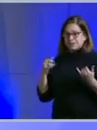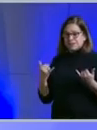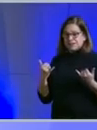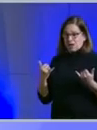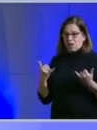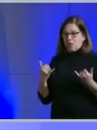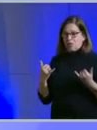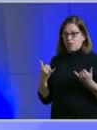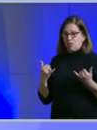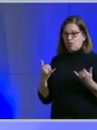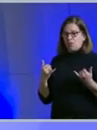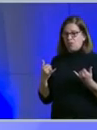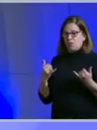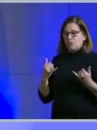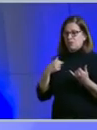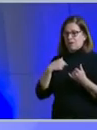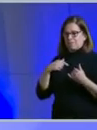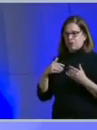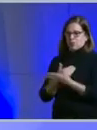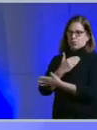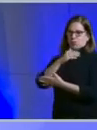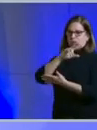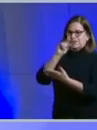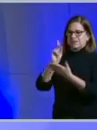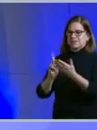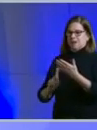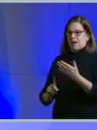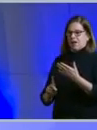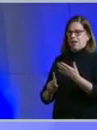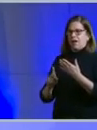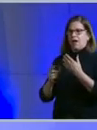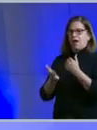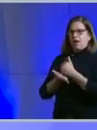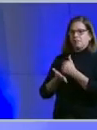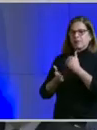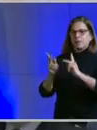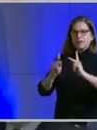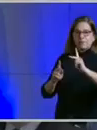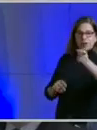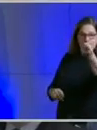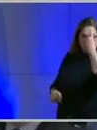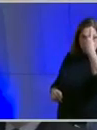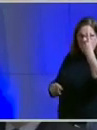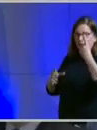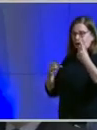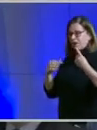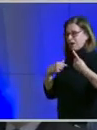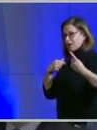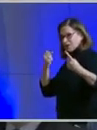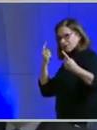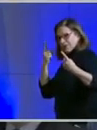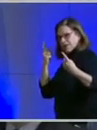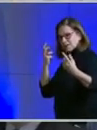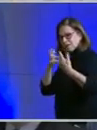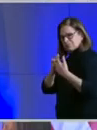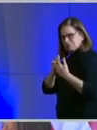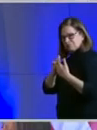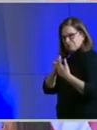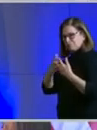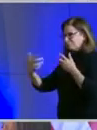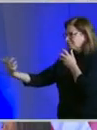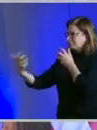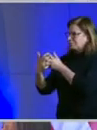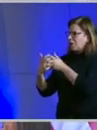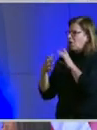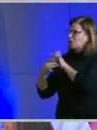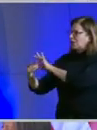designed so people can understand the police and build relationships with the police. beginning in elementary school with Officer Friendly, running